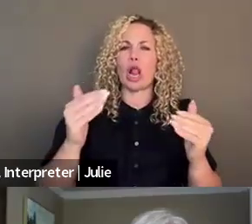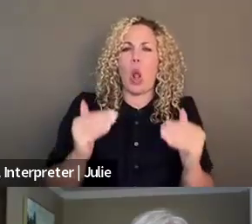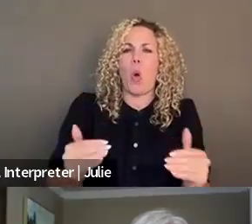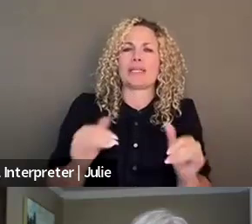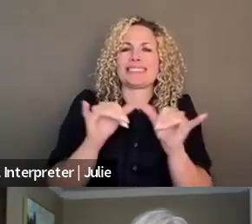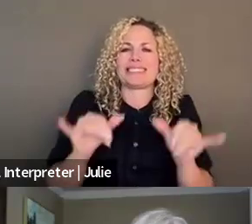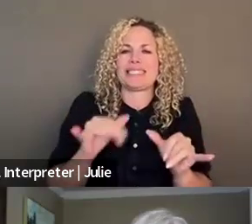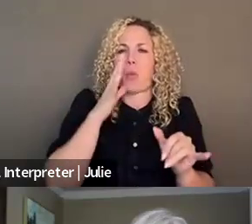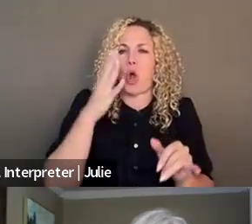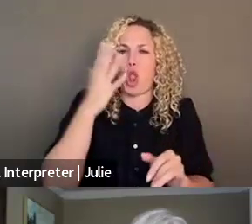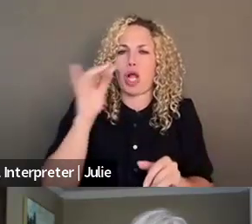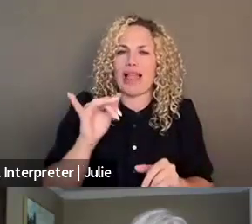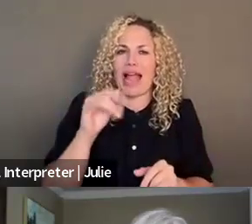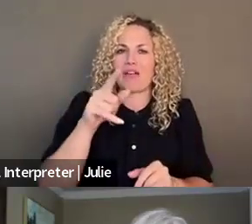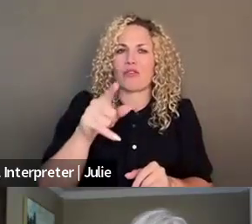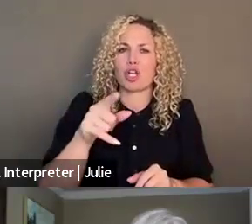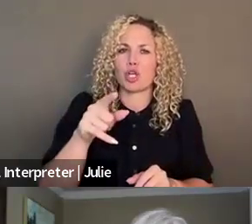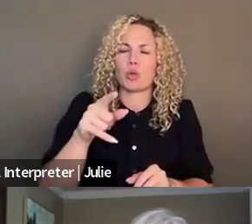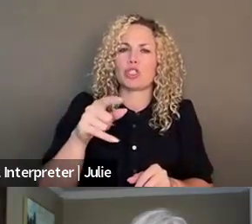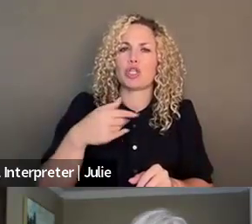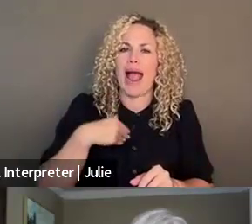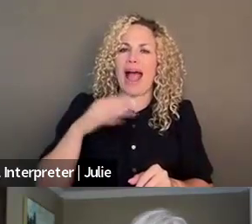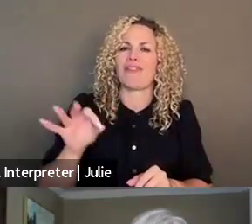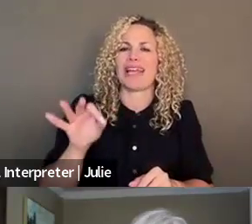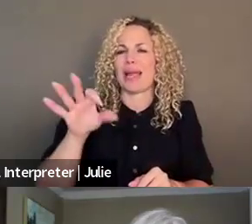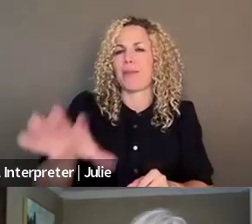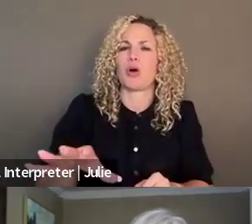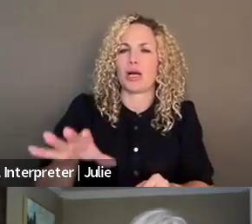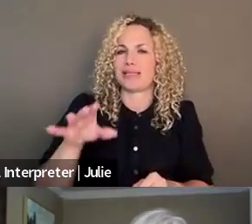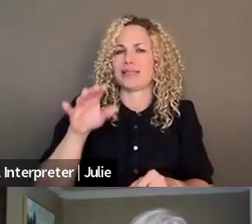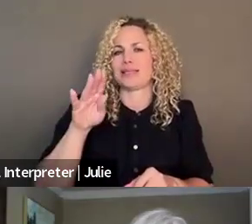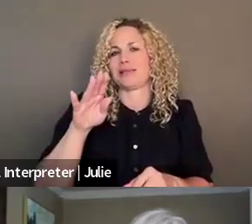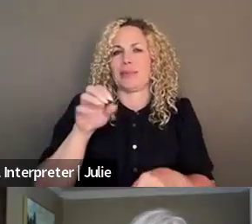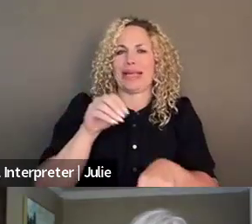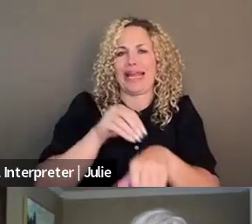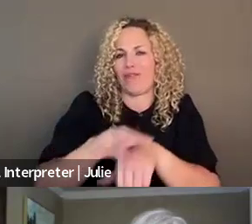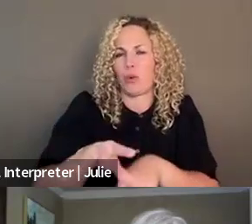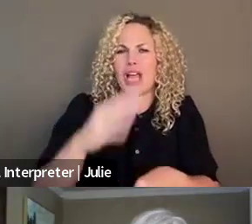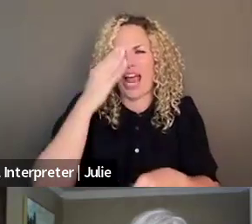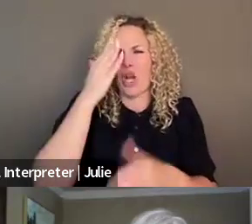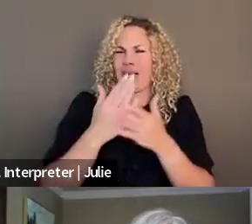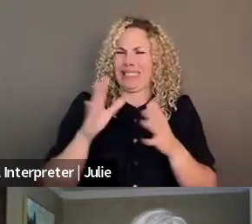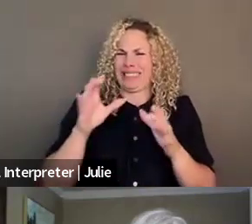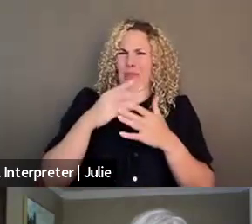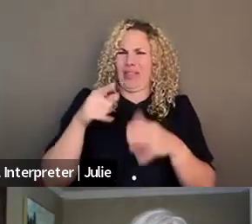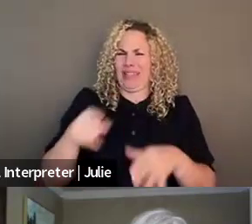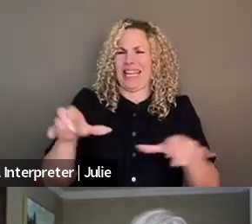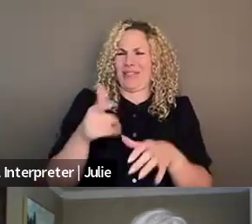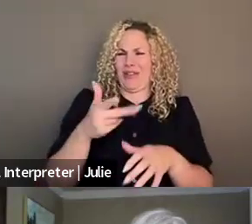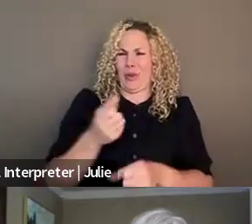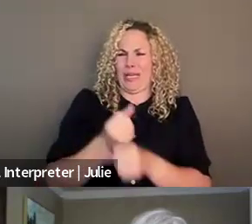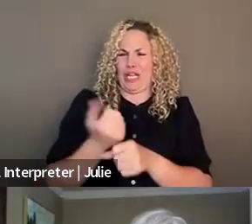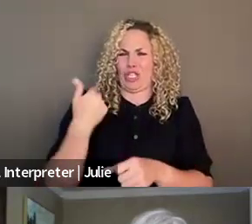like, for you to have input and be influential. I know we did some of these activities a few years ago as we